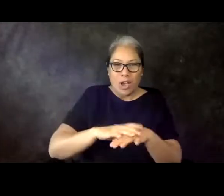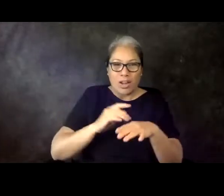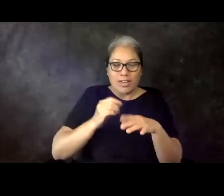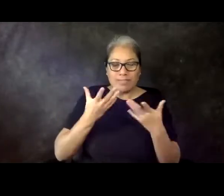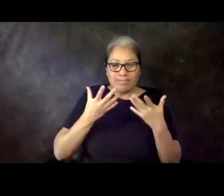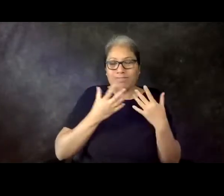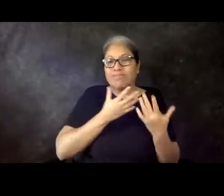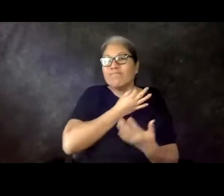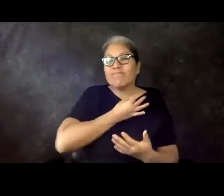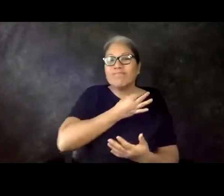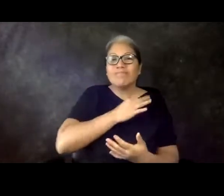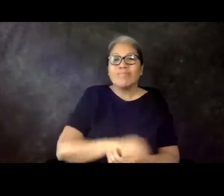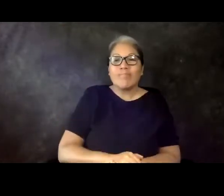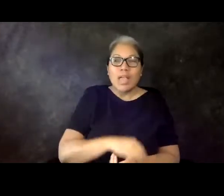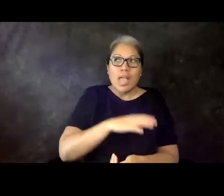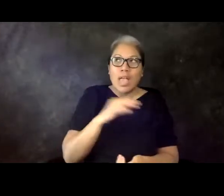And